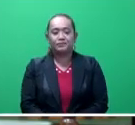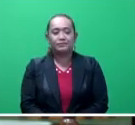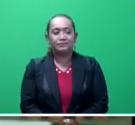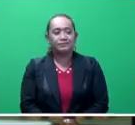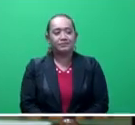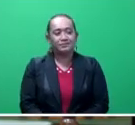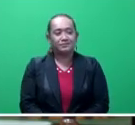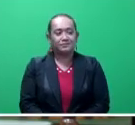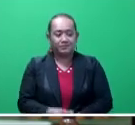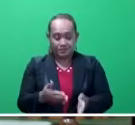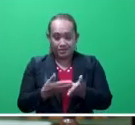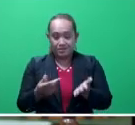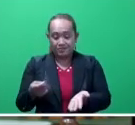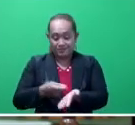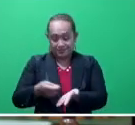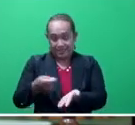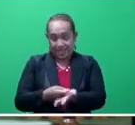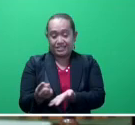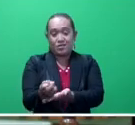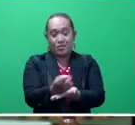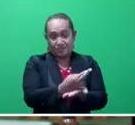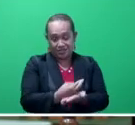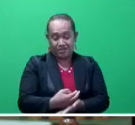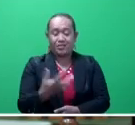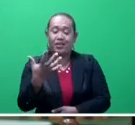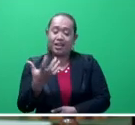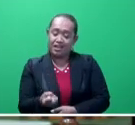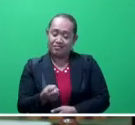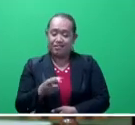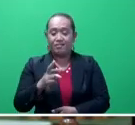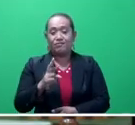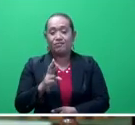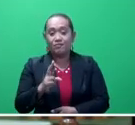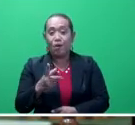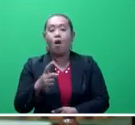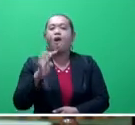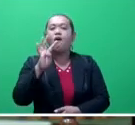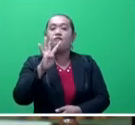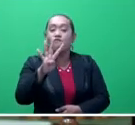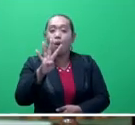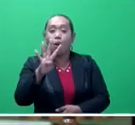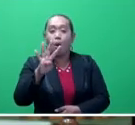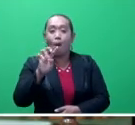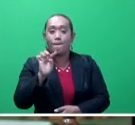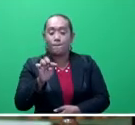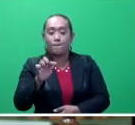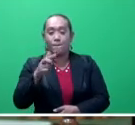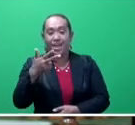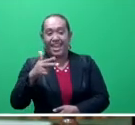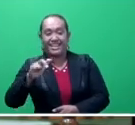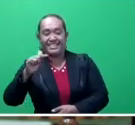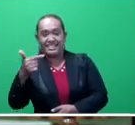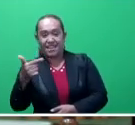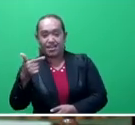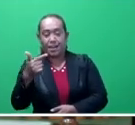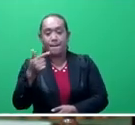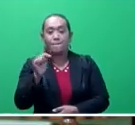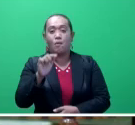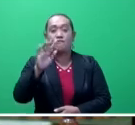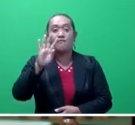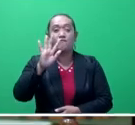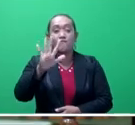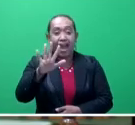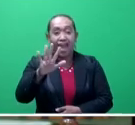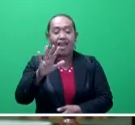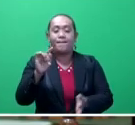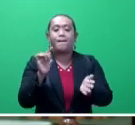Non-tax revenues, Mr. Speaker, sir, are estimated at $487.5 million. As part of our public sector reforms, we're bringing